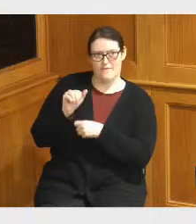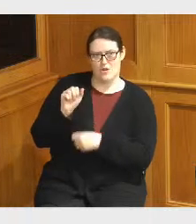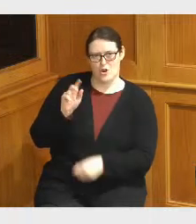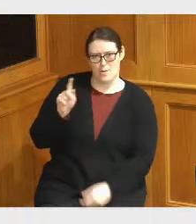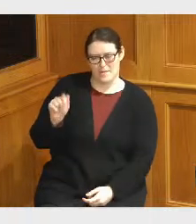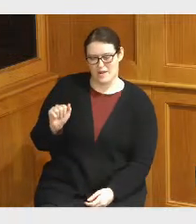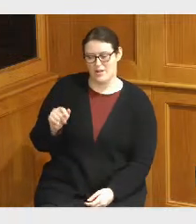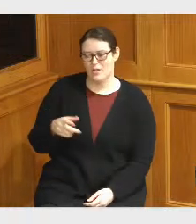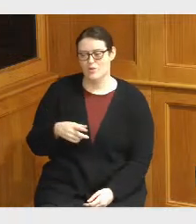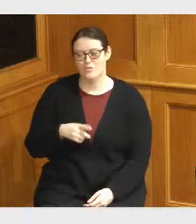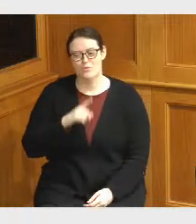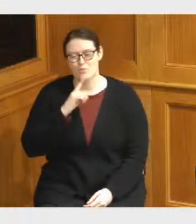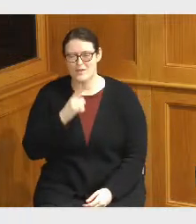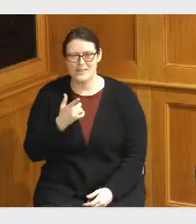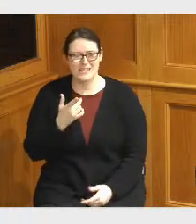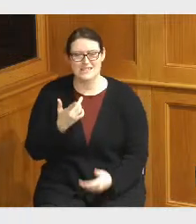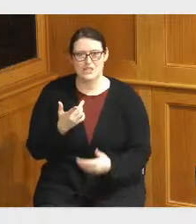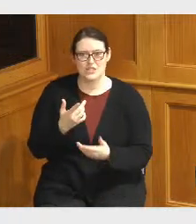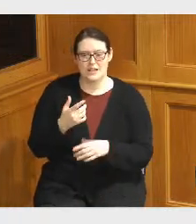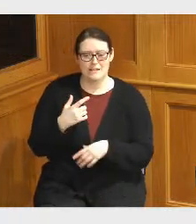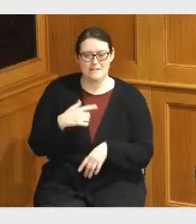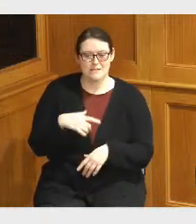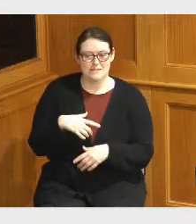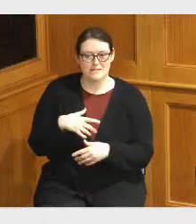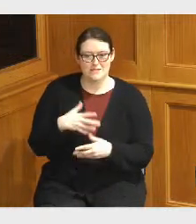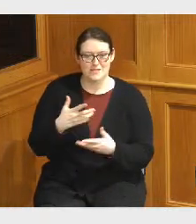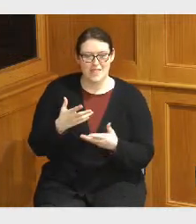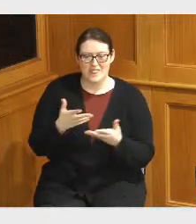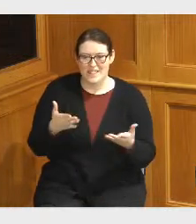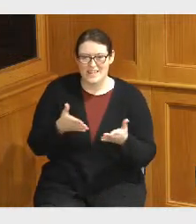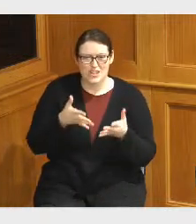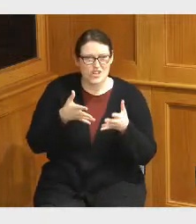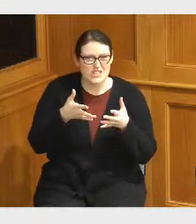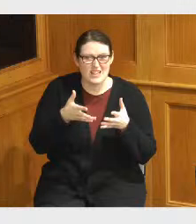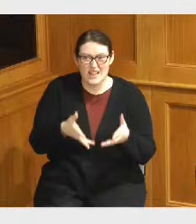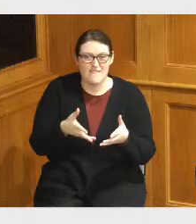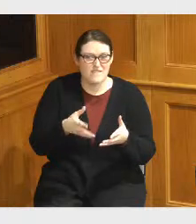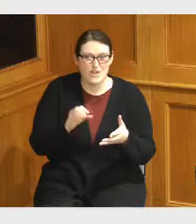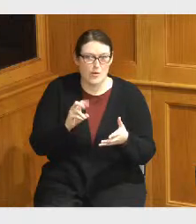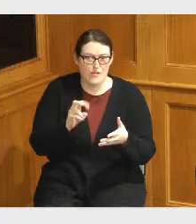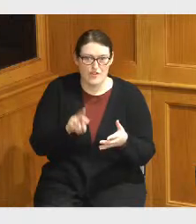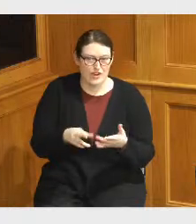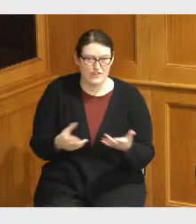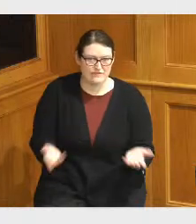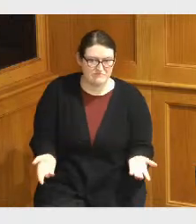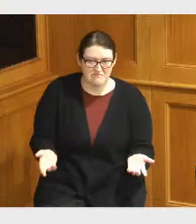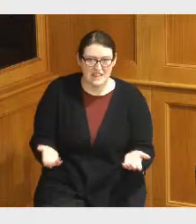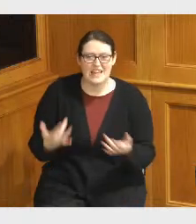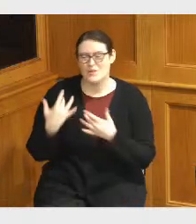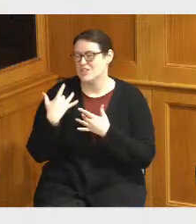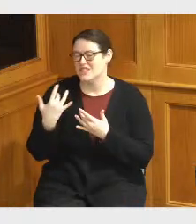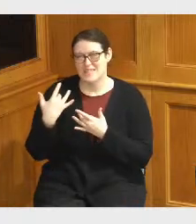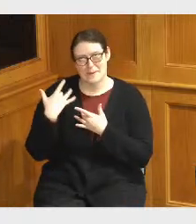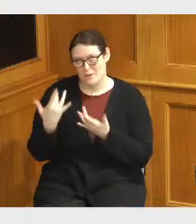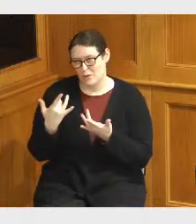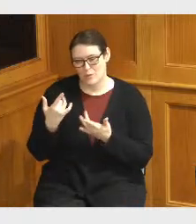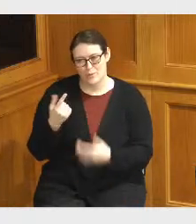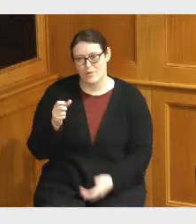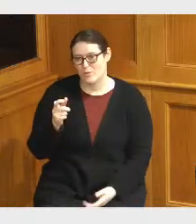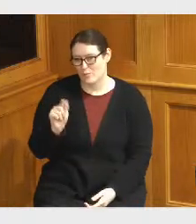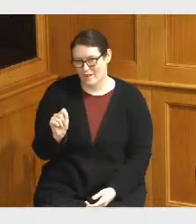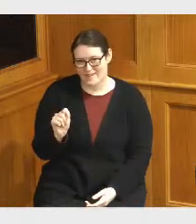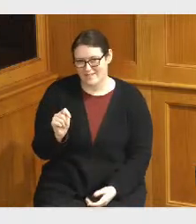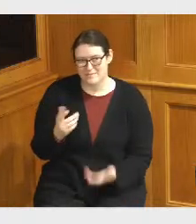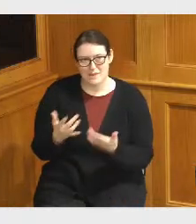for remaining balances or unspent balances in grant agreements that we had with organizations. And that's pretty typical of grant agreements. They may